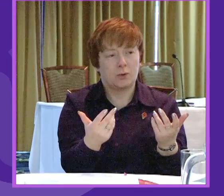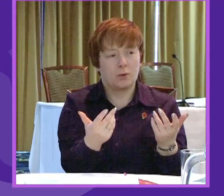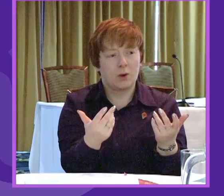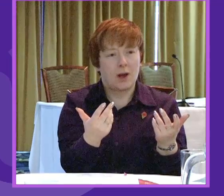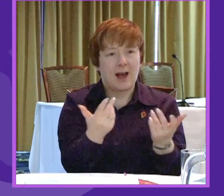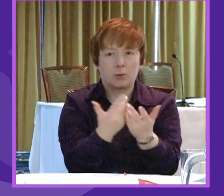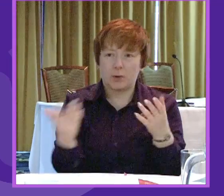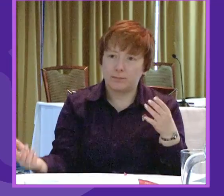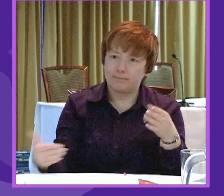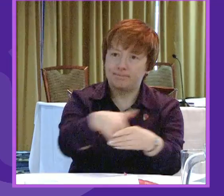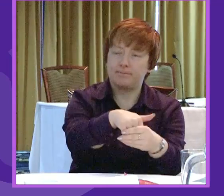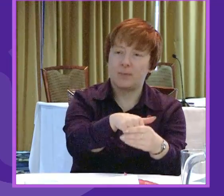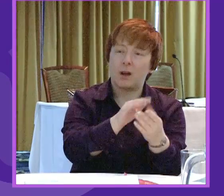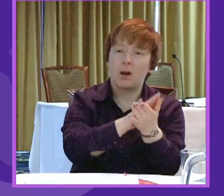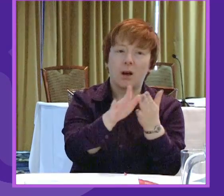hardwire mental health.